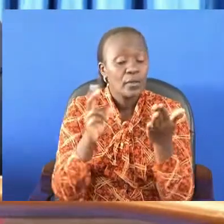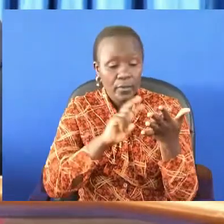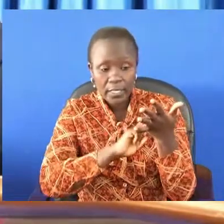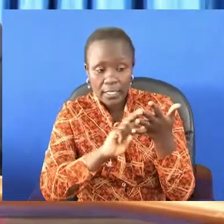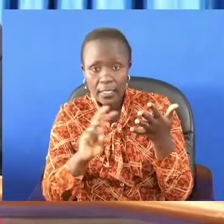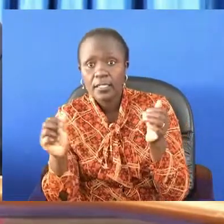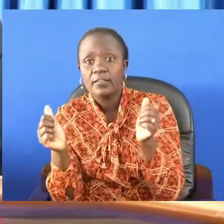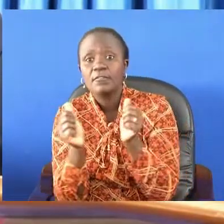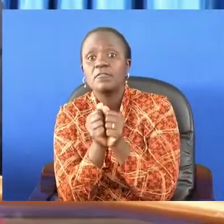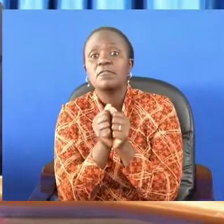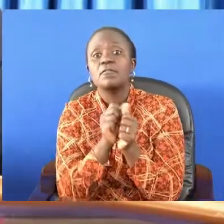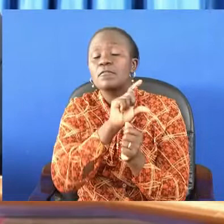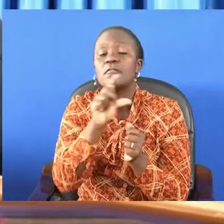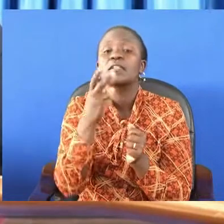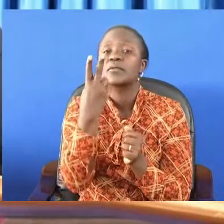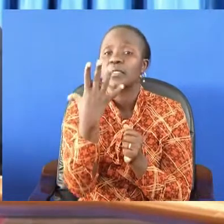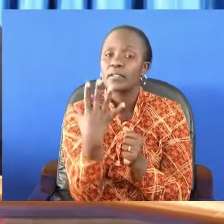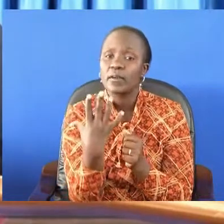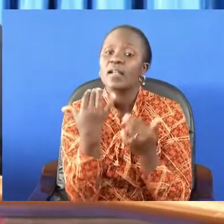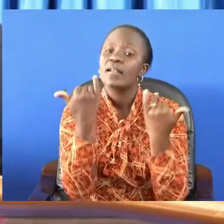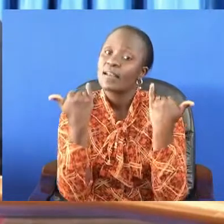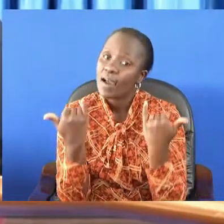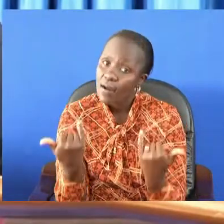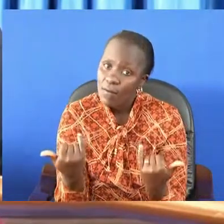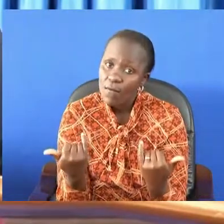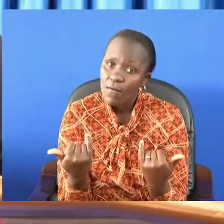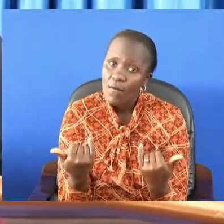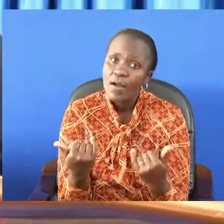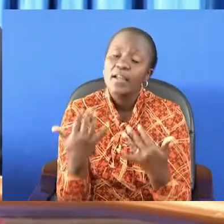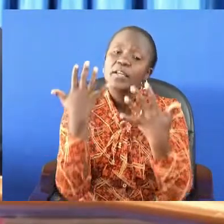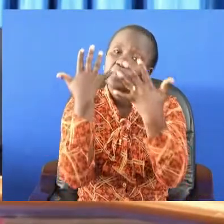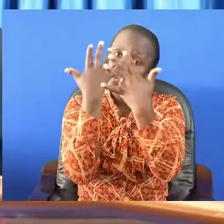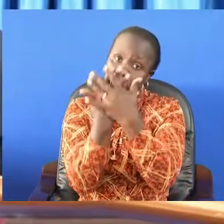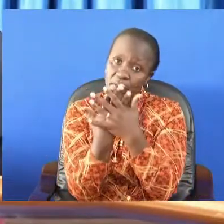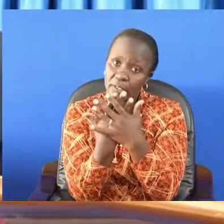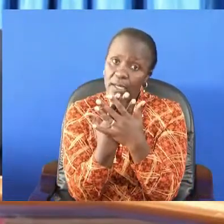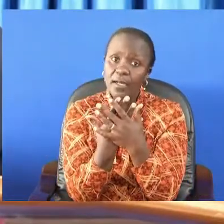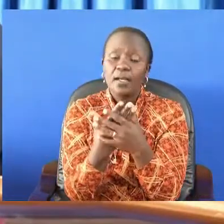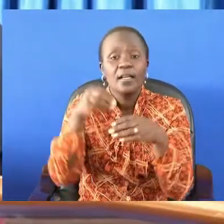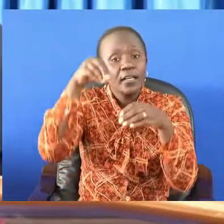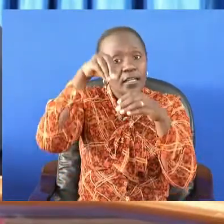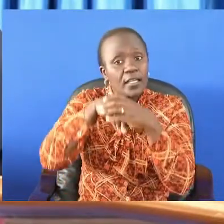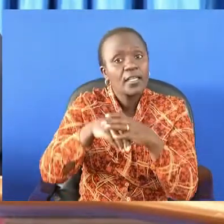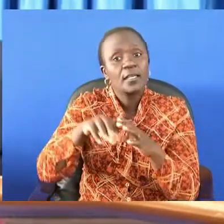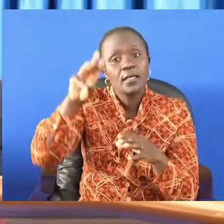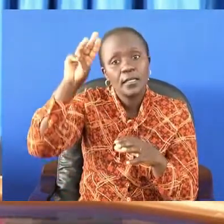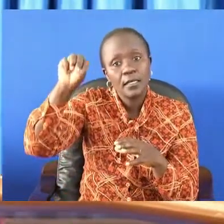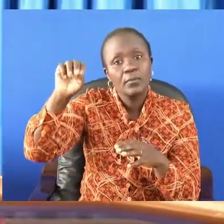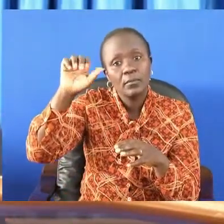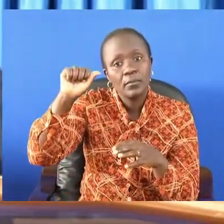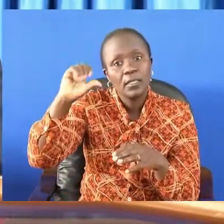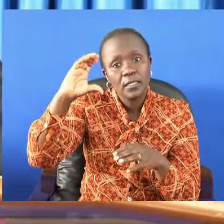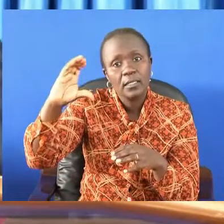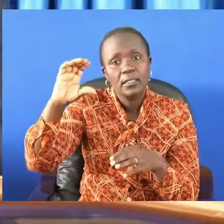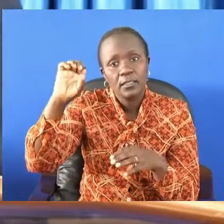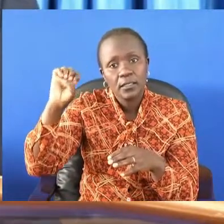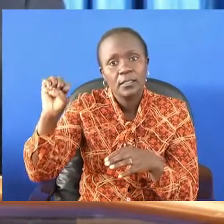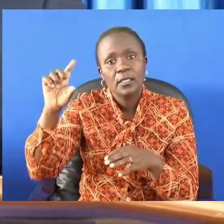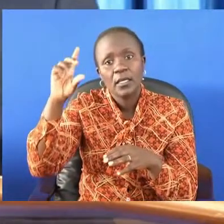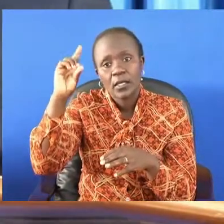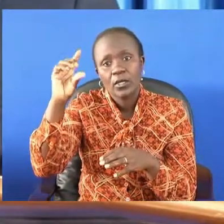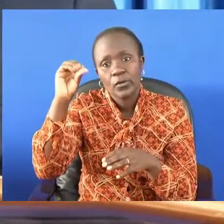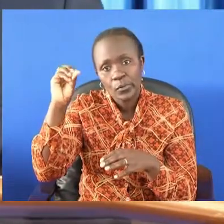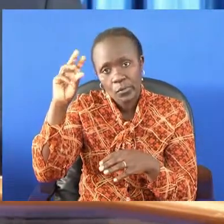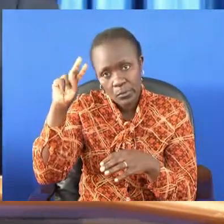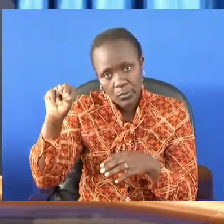reading in verse number 25, they are now in a prison in Macedonia in the city of Philippi. And